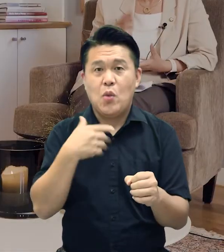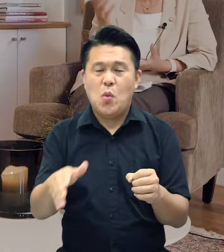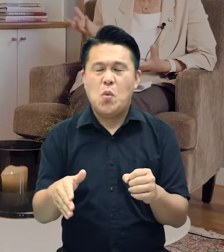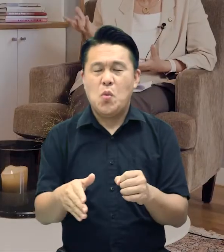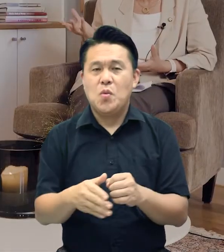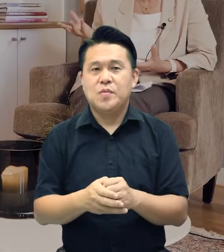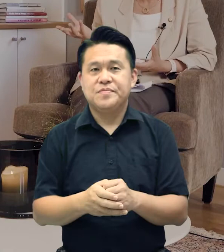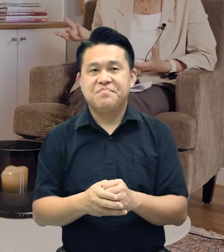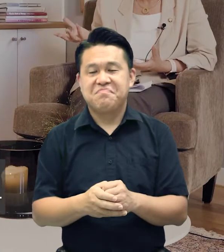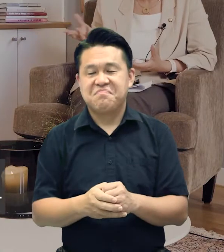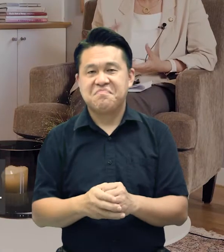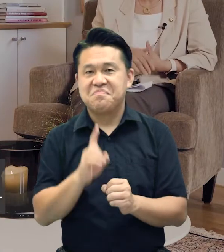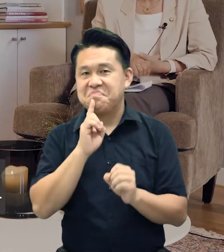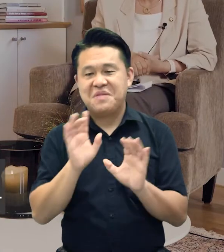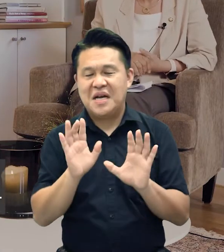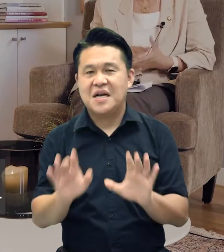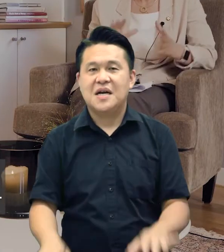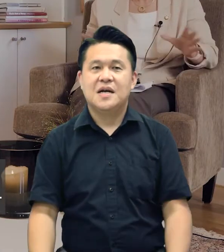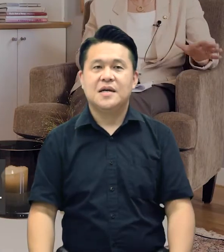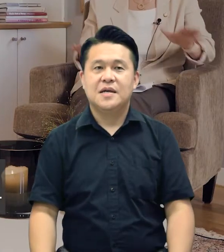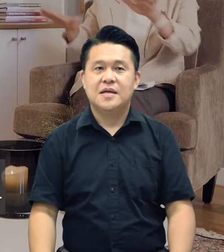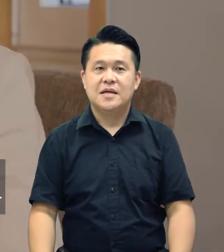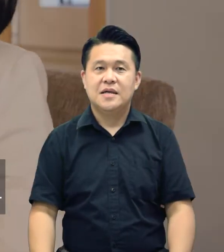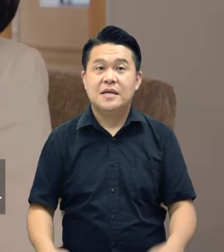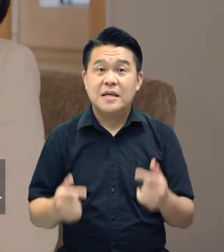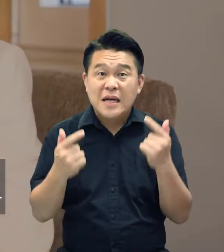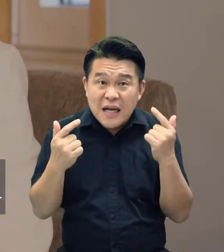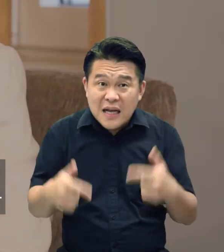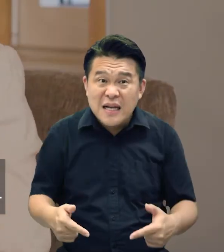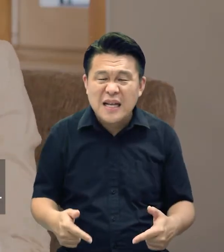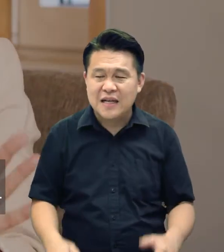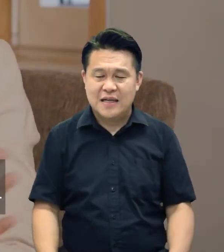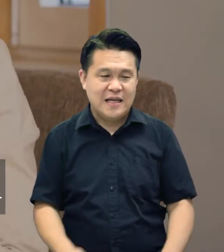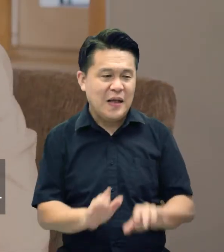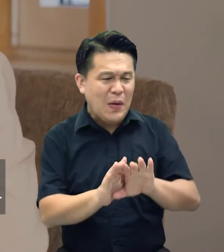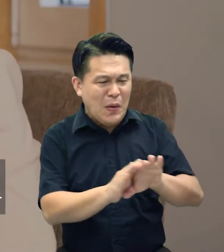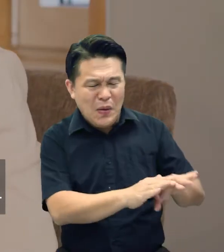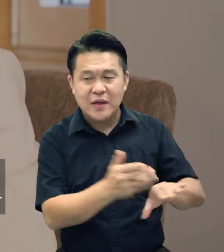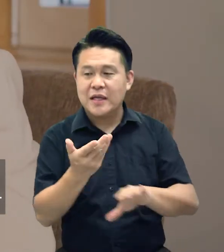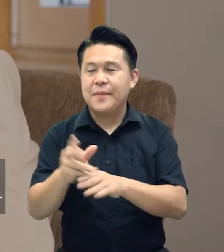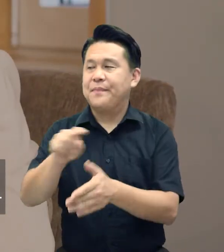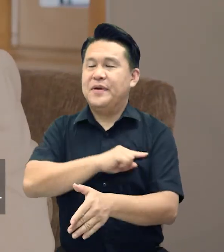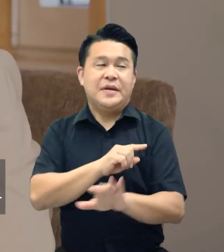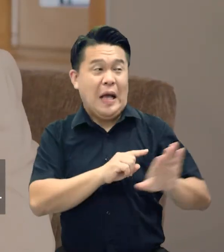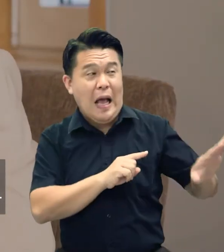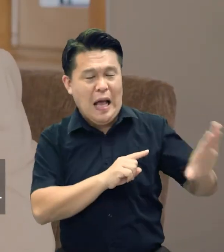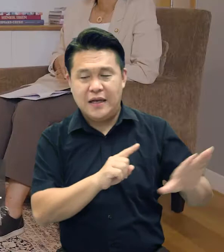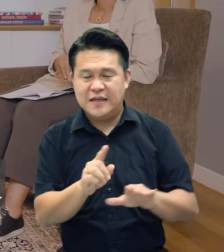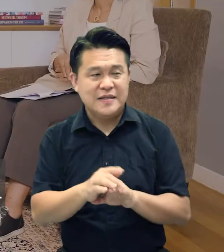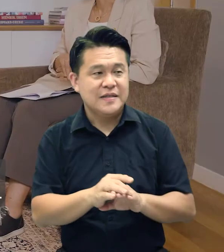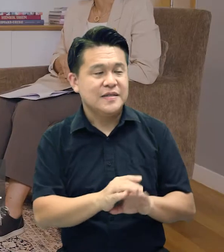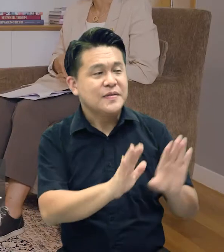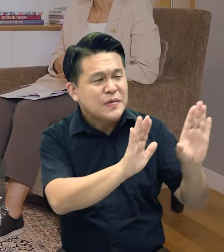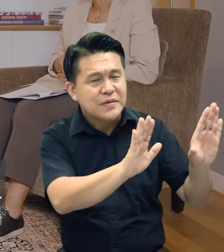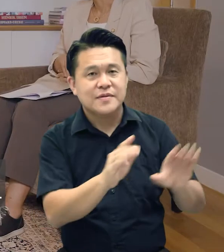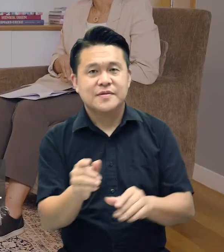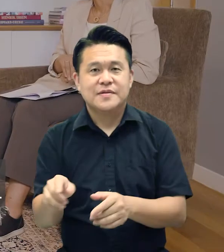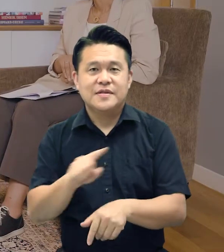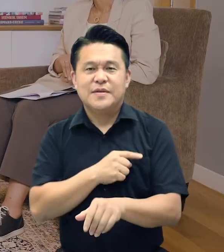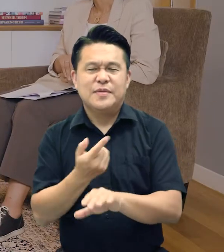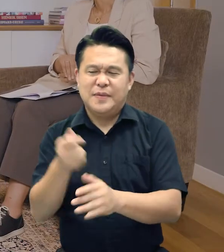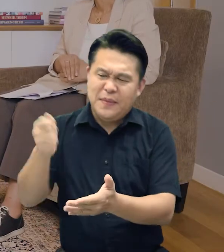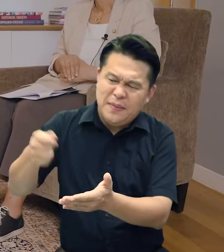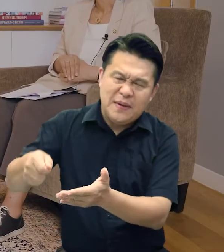talked about this issue that much. No. Always put behind other issues, And it's a shame, I